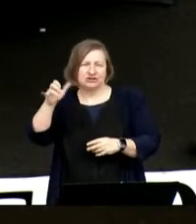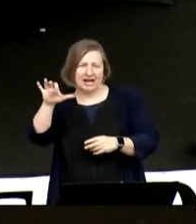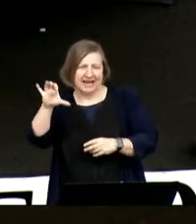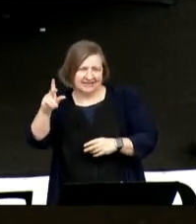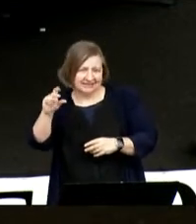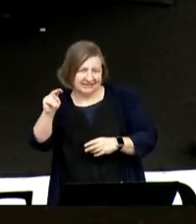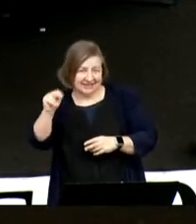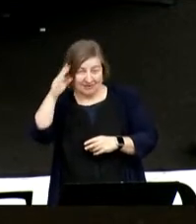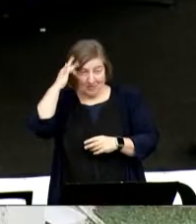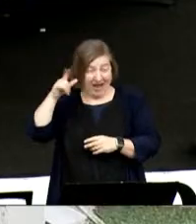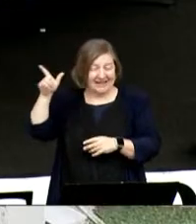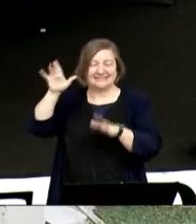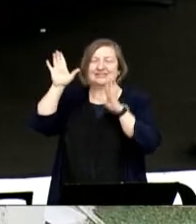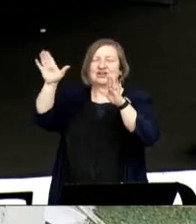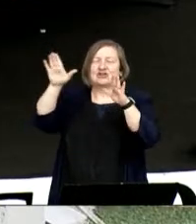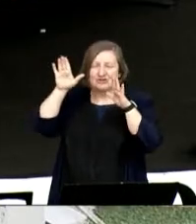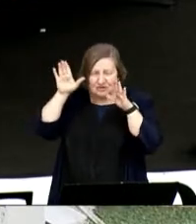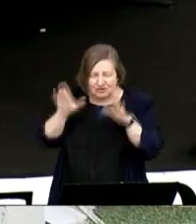excellent dancer.